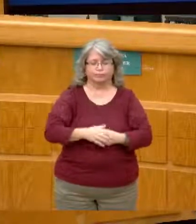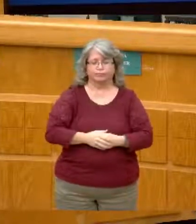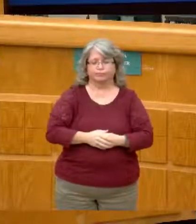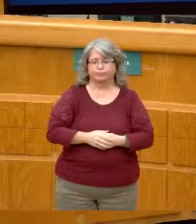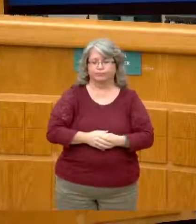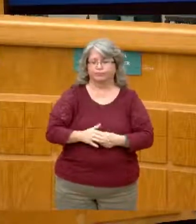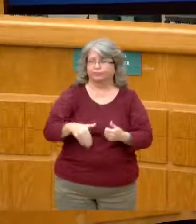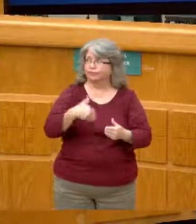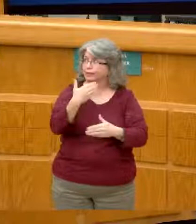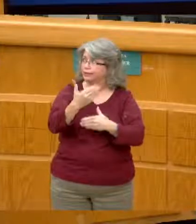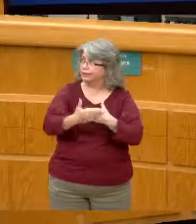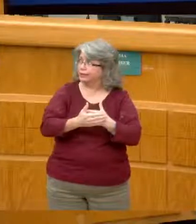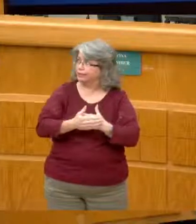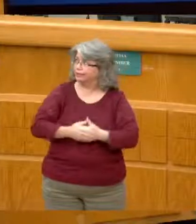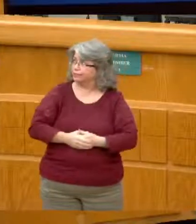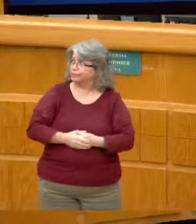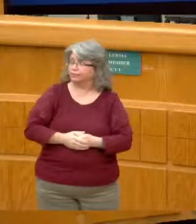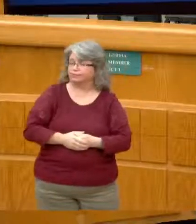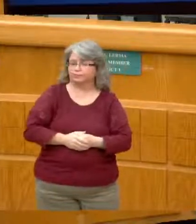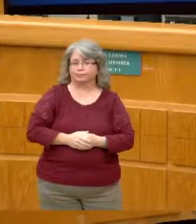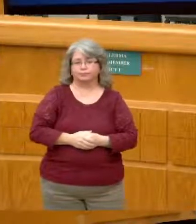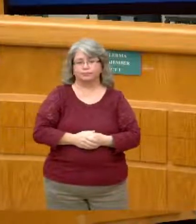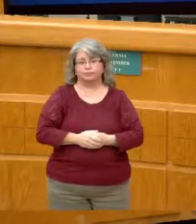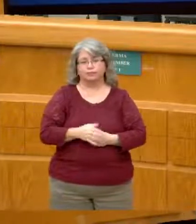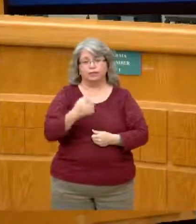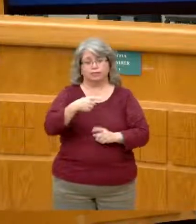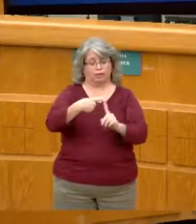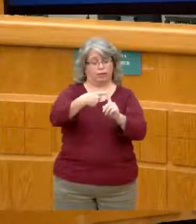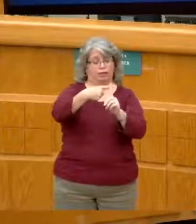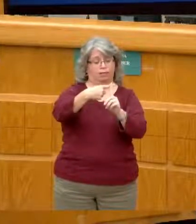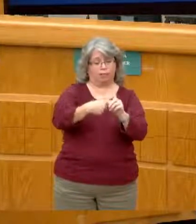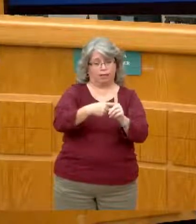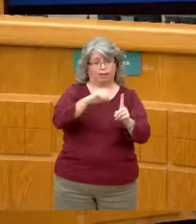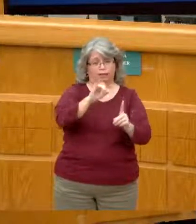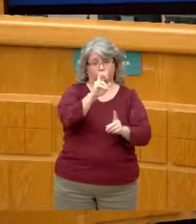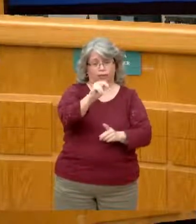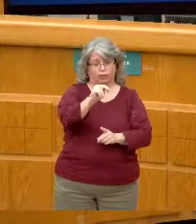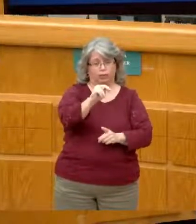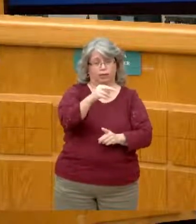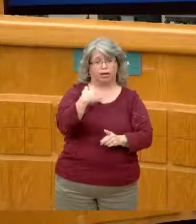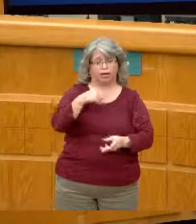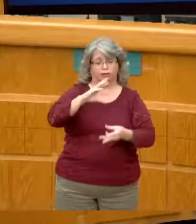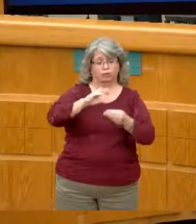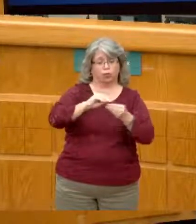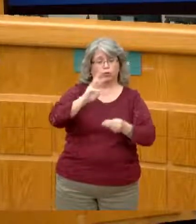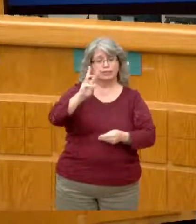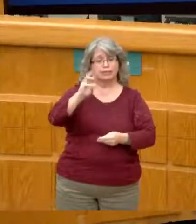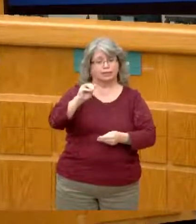please. For this month of January, we've had a total of 60 deaths.